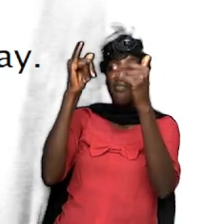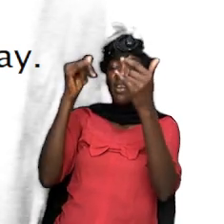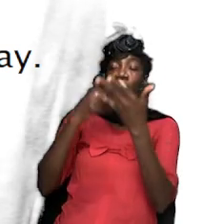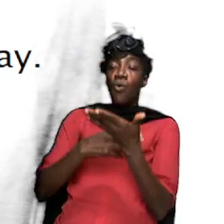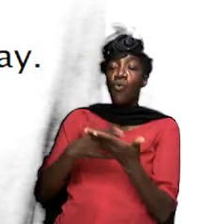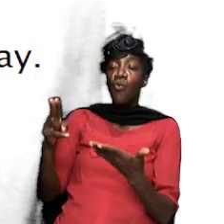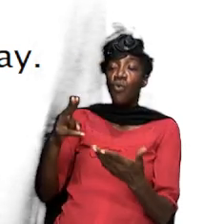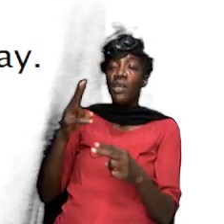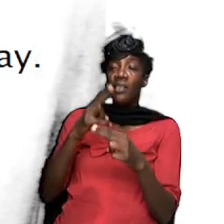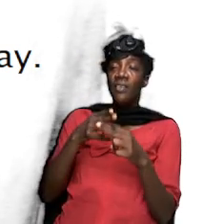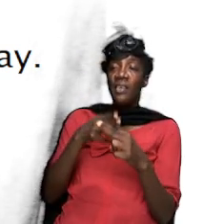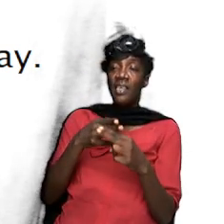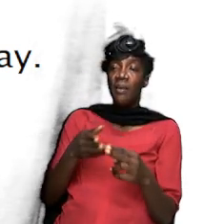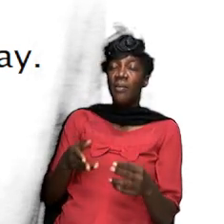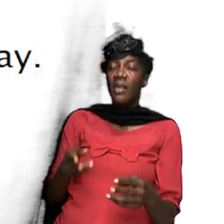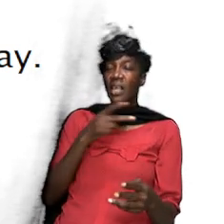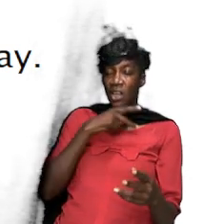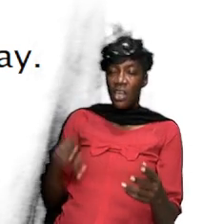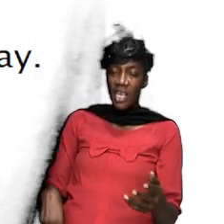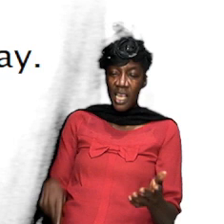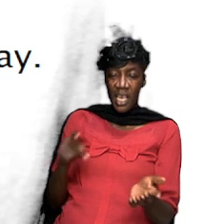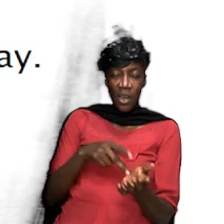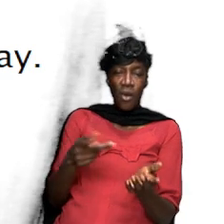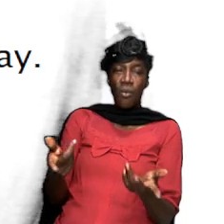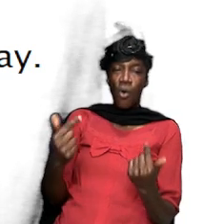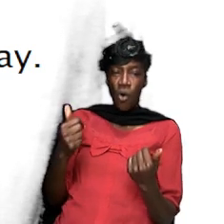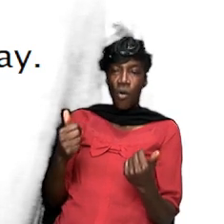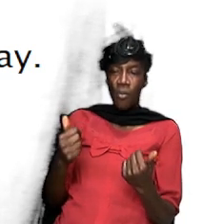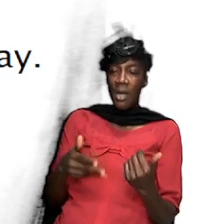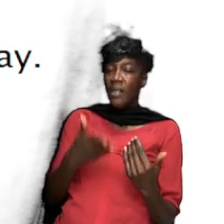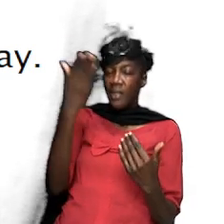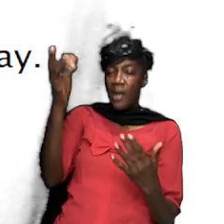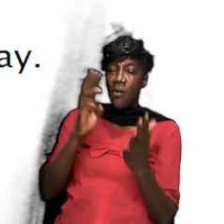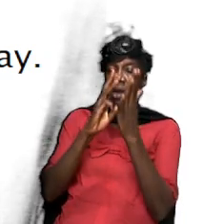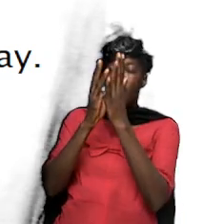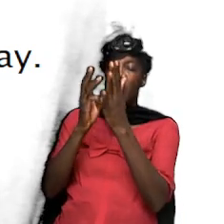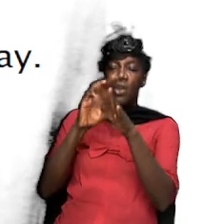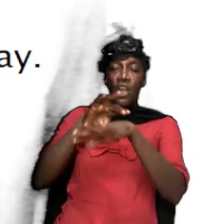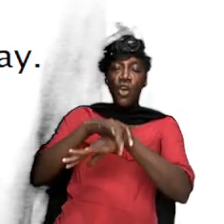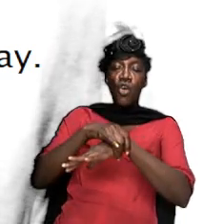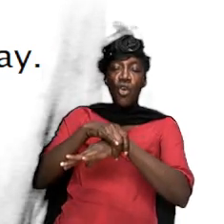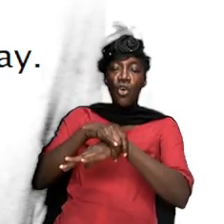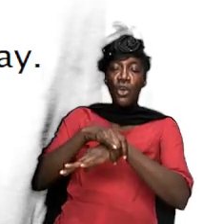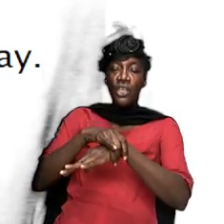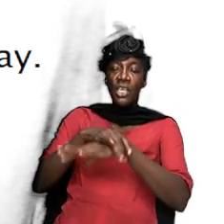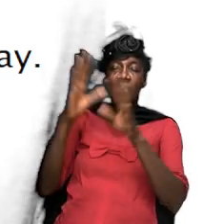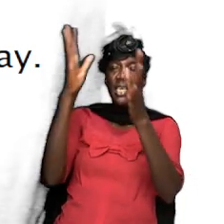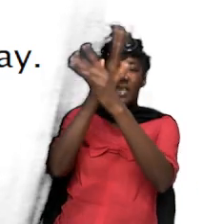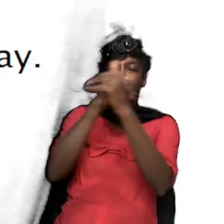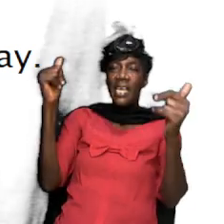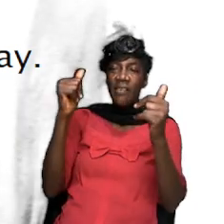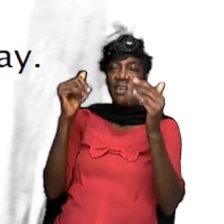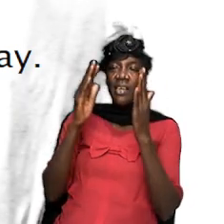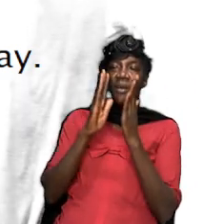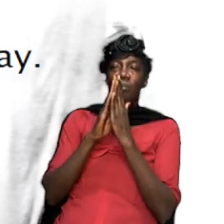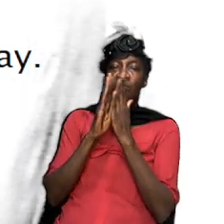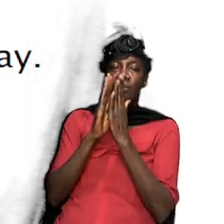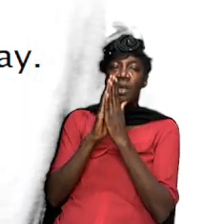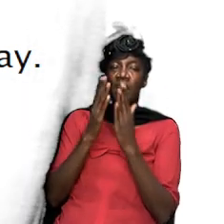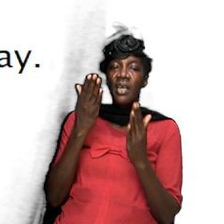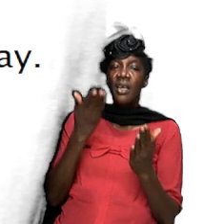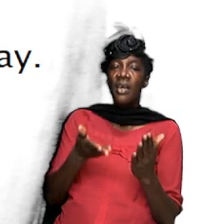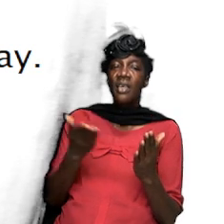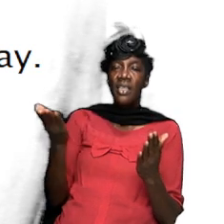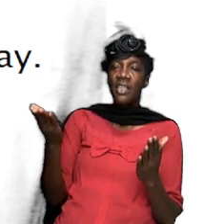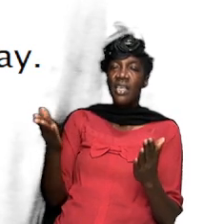kingdom come. He said, thy will be done on earth as it is in heaven. And then you start praying over the things pertaining